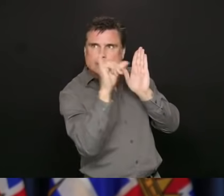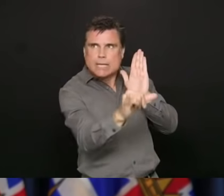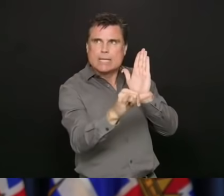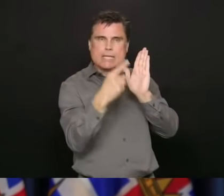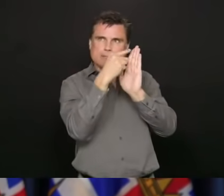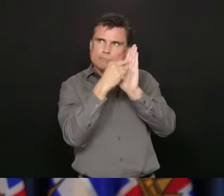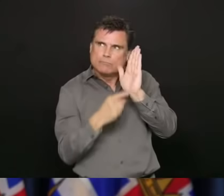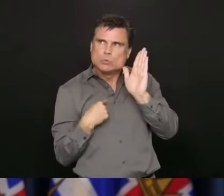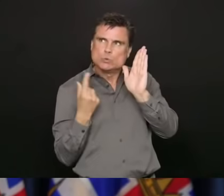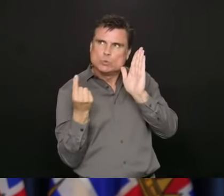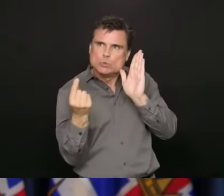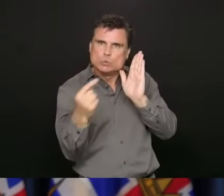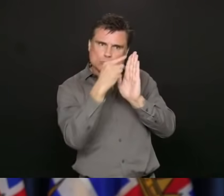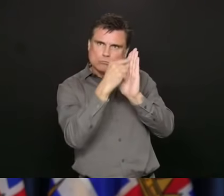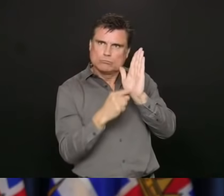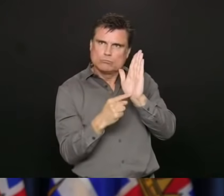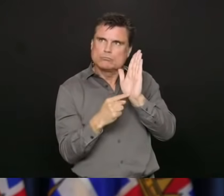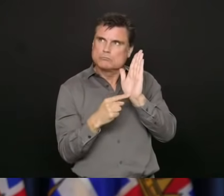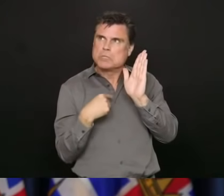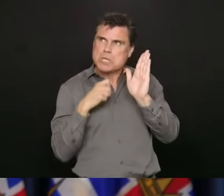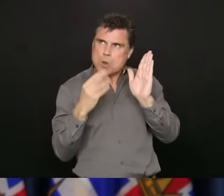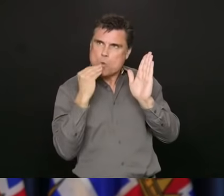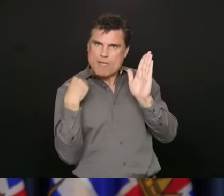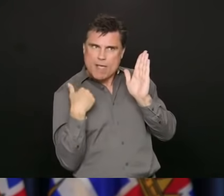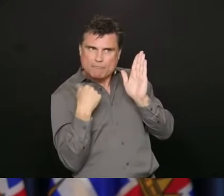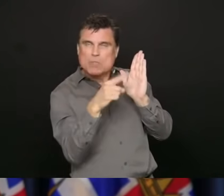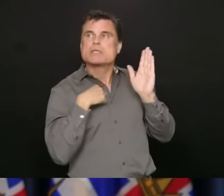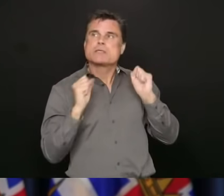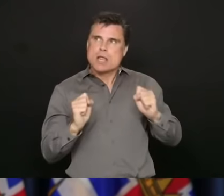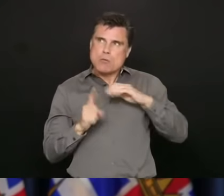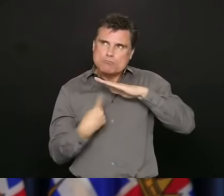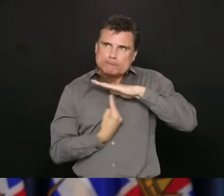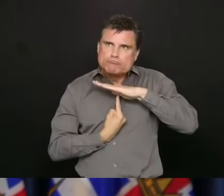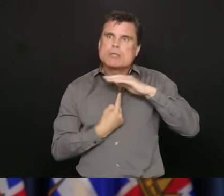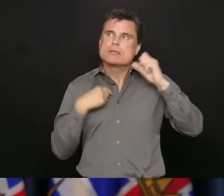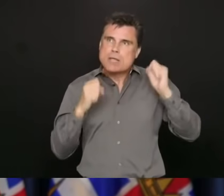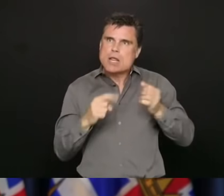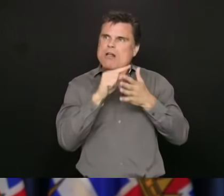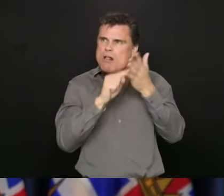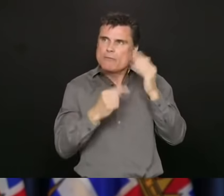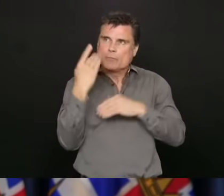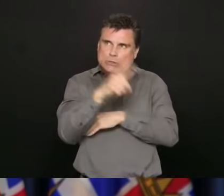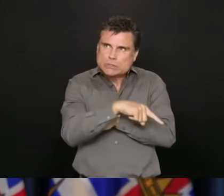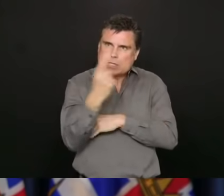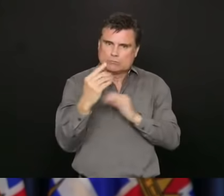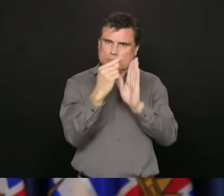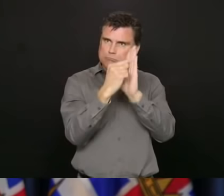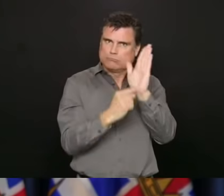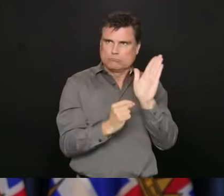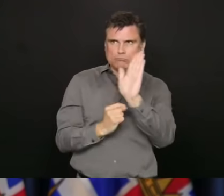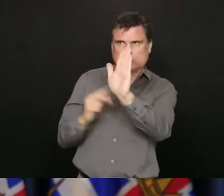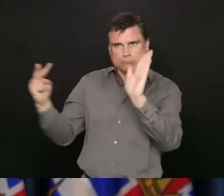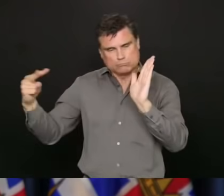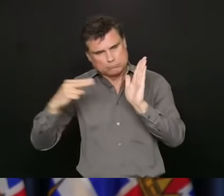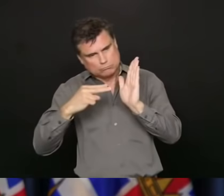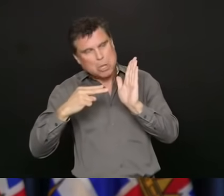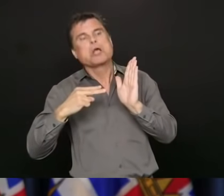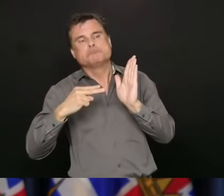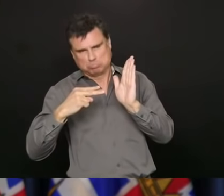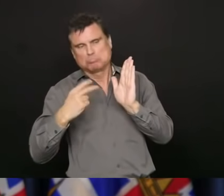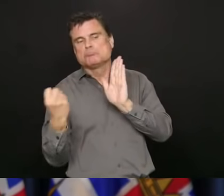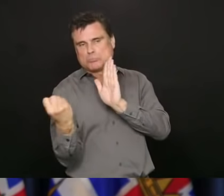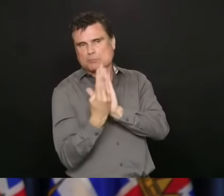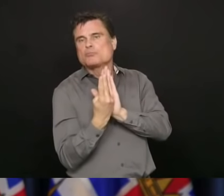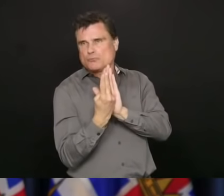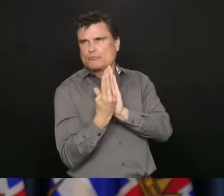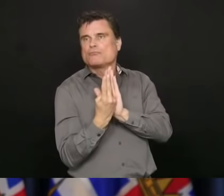limited interactions with the broader community. I can tell you, as of last week, the number of people going into